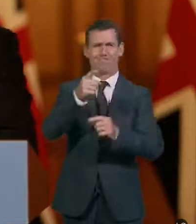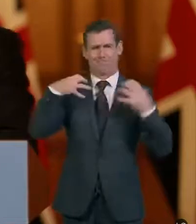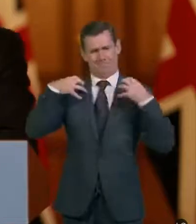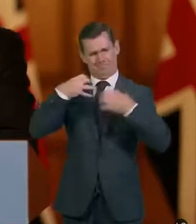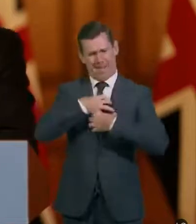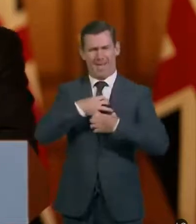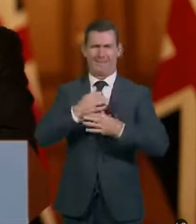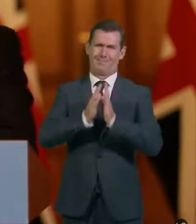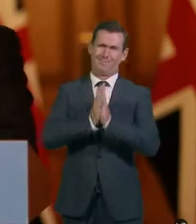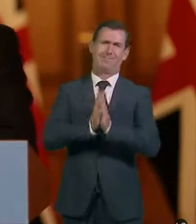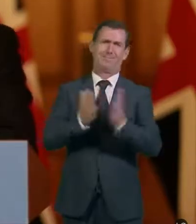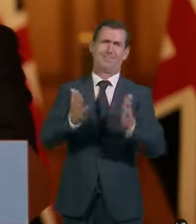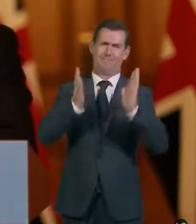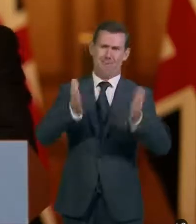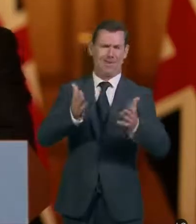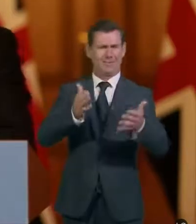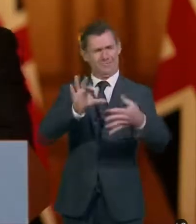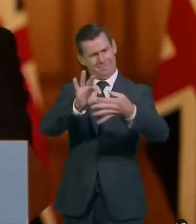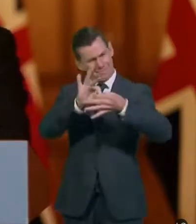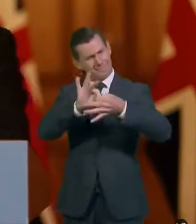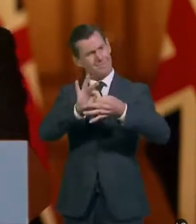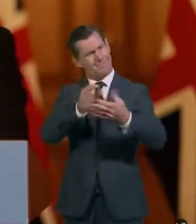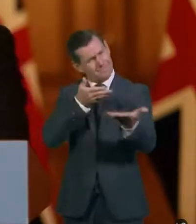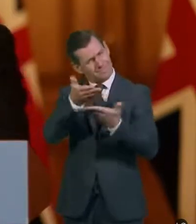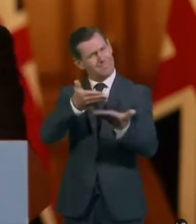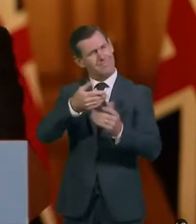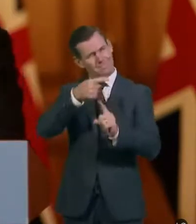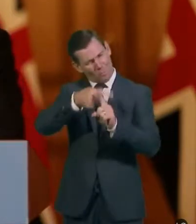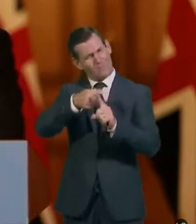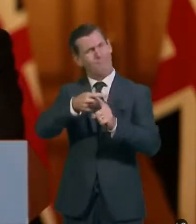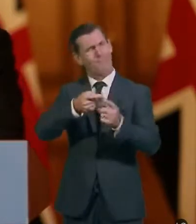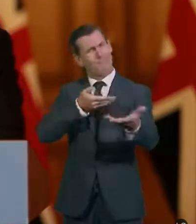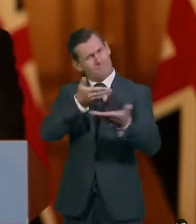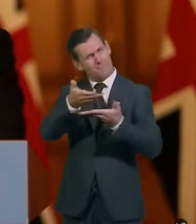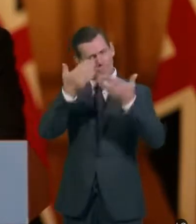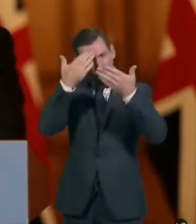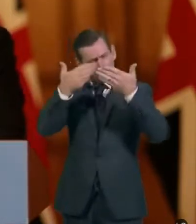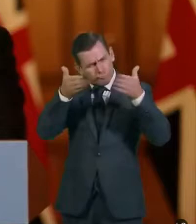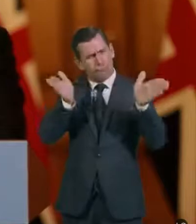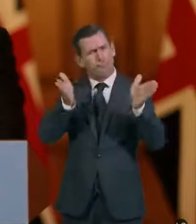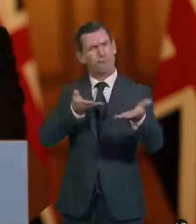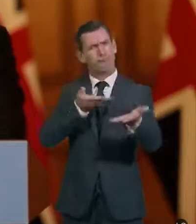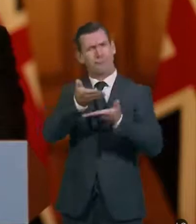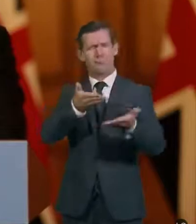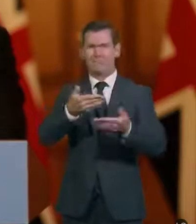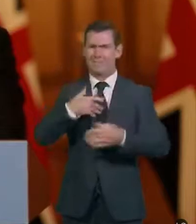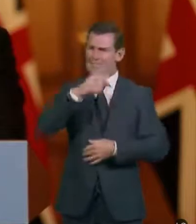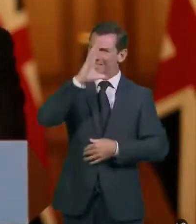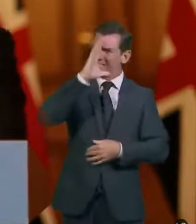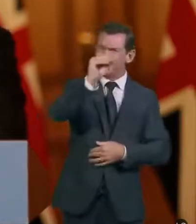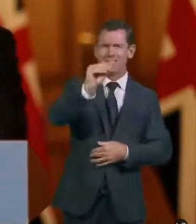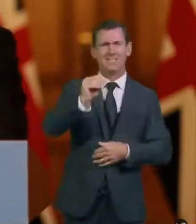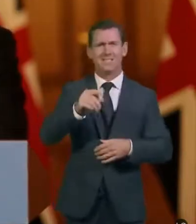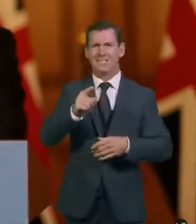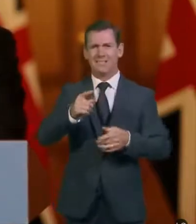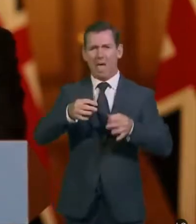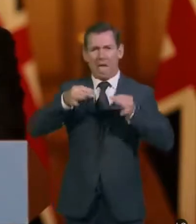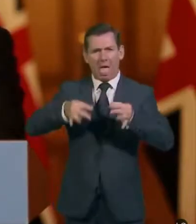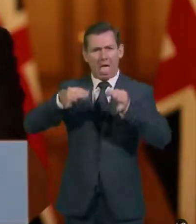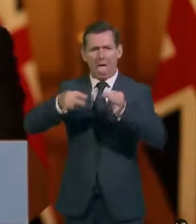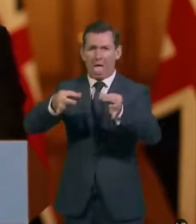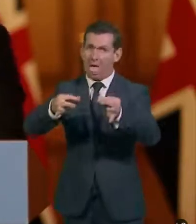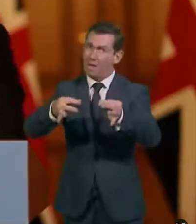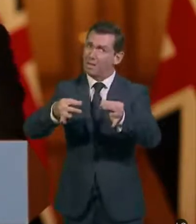I cannot stress enough, time is of the essence. Each day that passes before action is taken means more people will go to